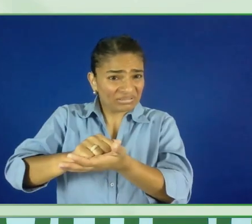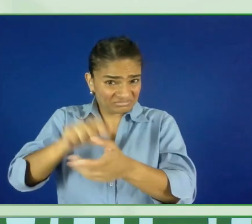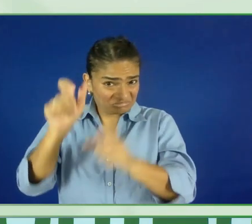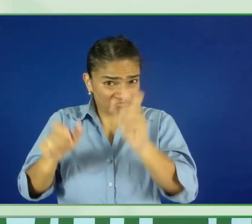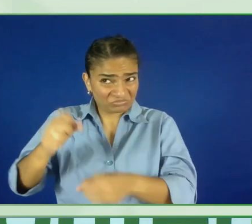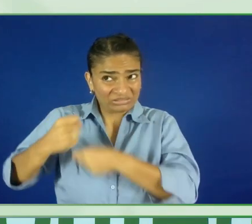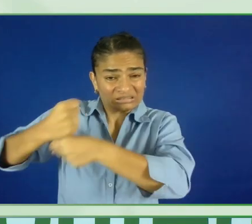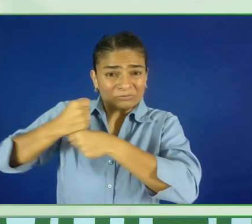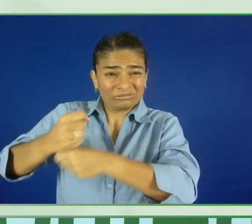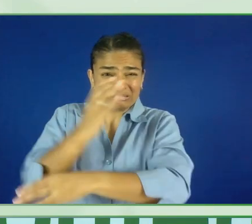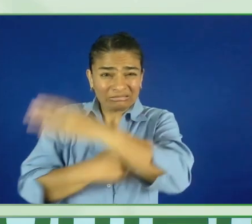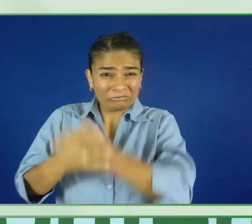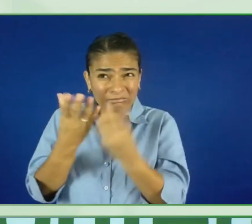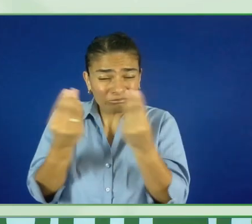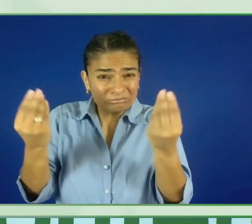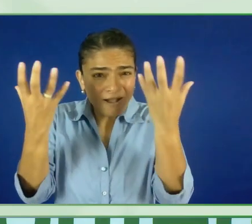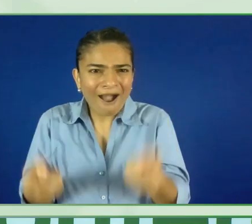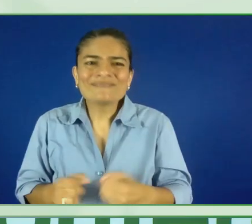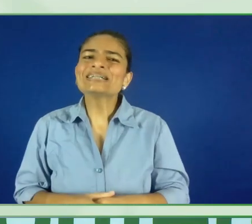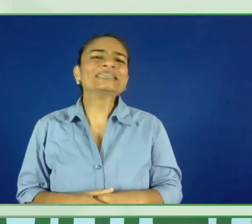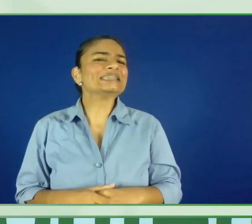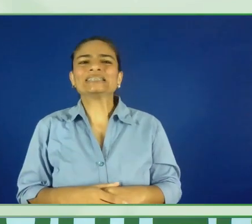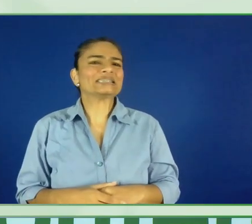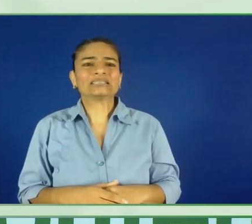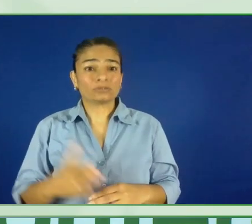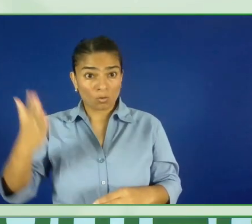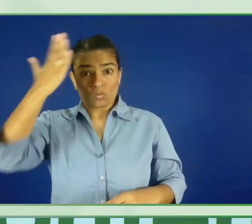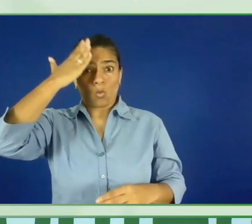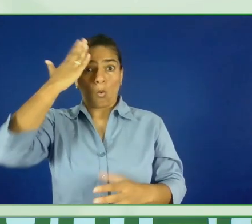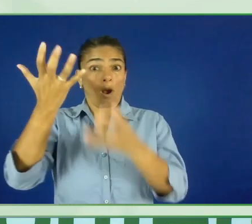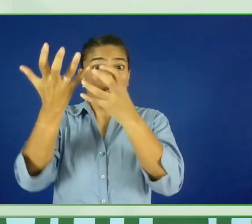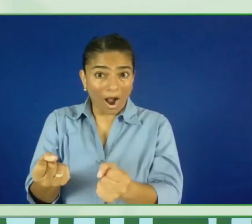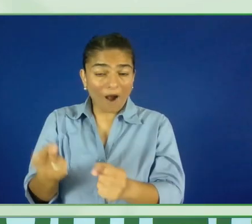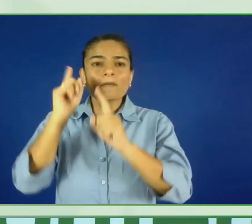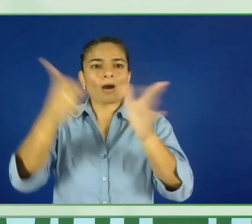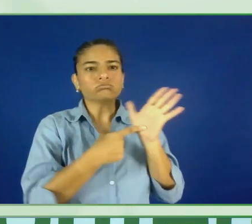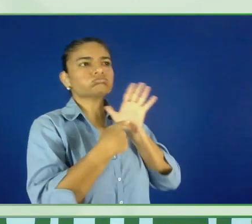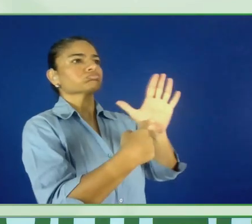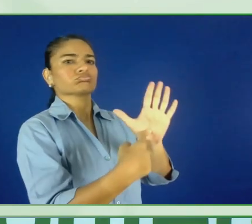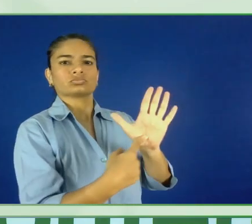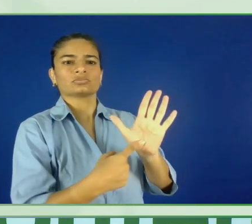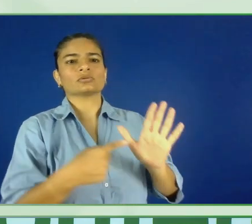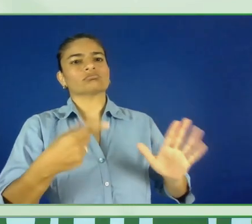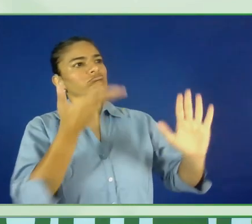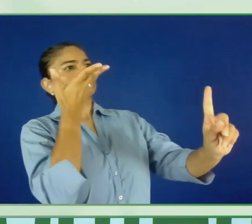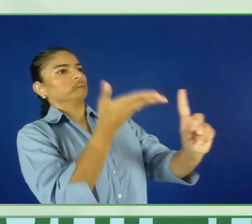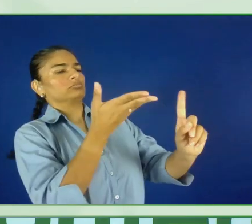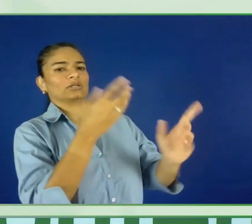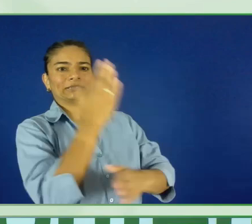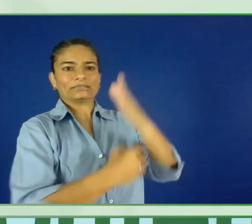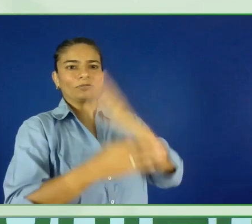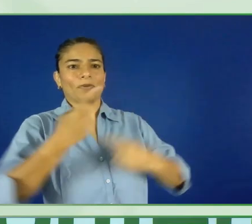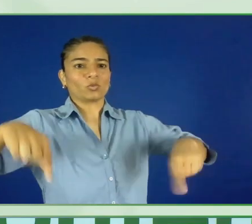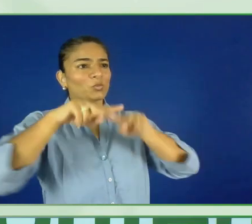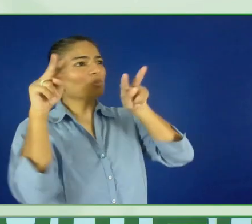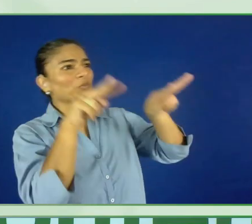So we said we have work to do to make sure that this output is representative of this community in ways that feel